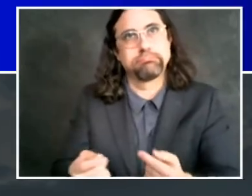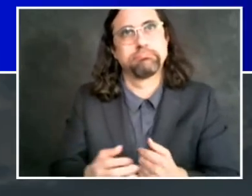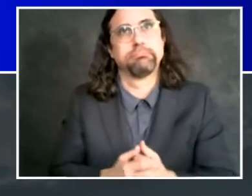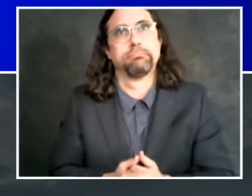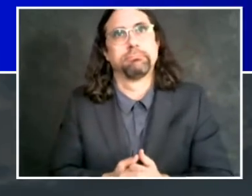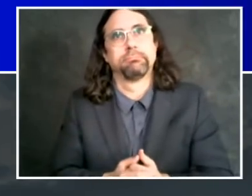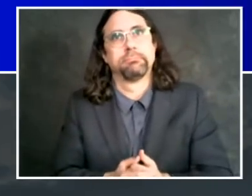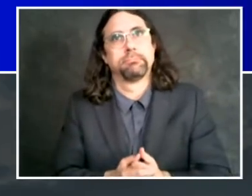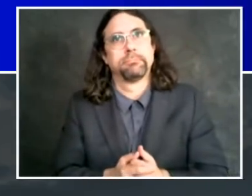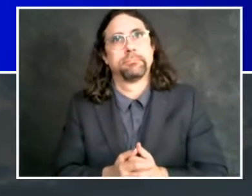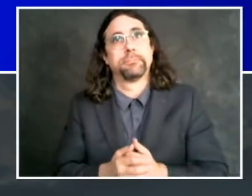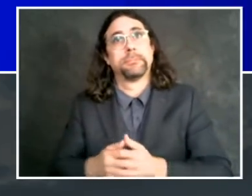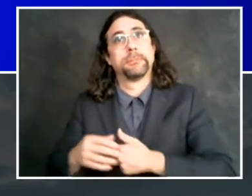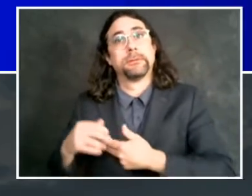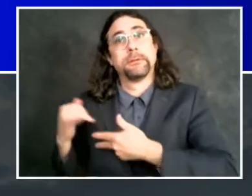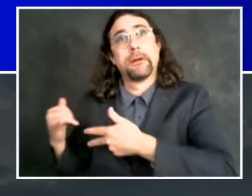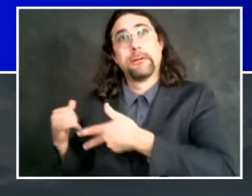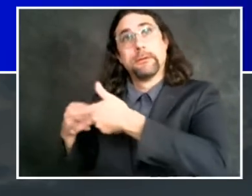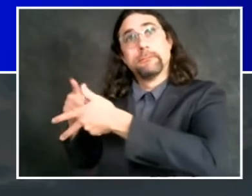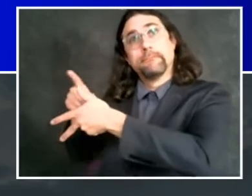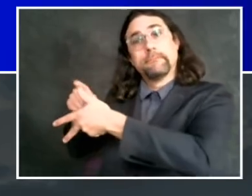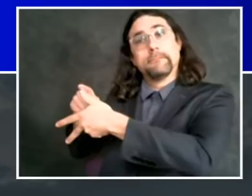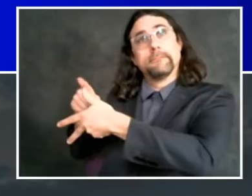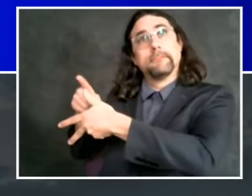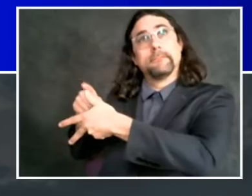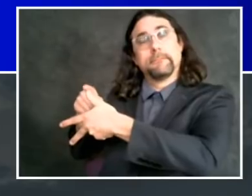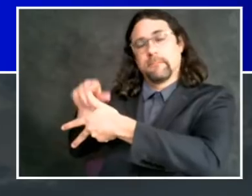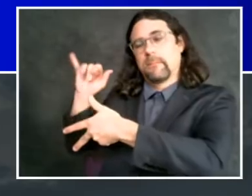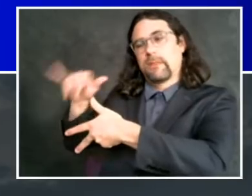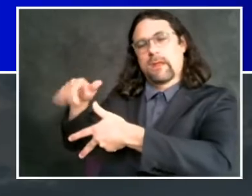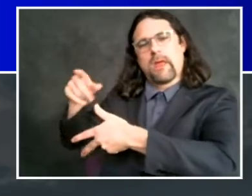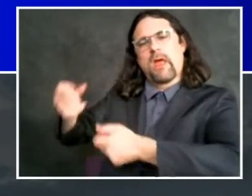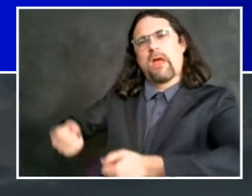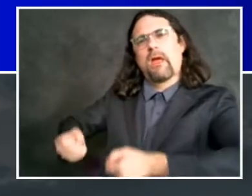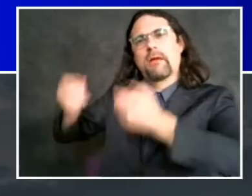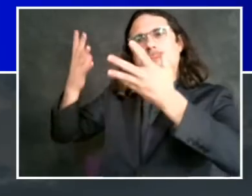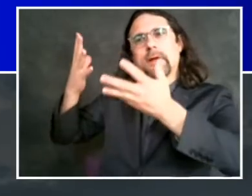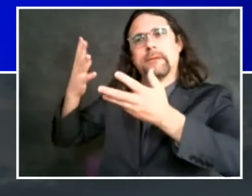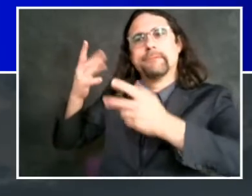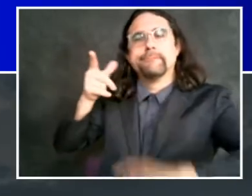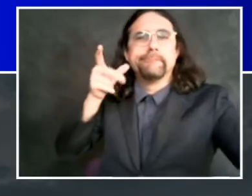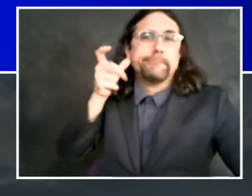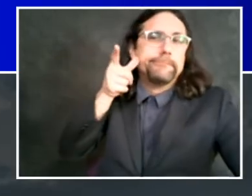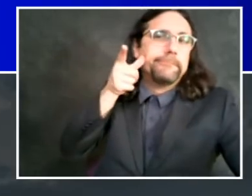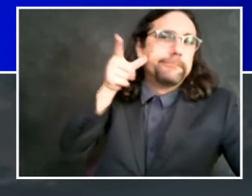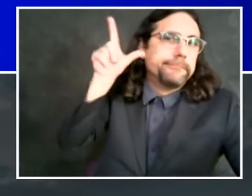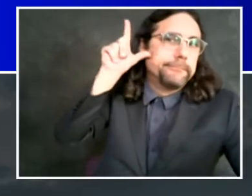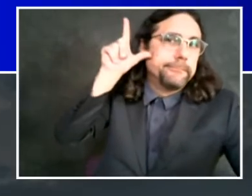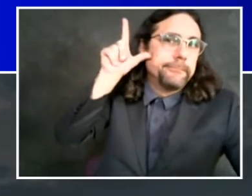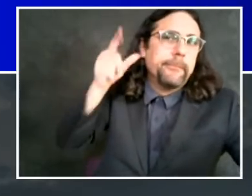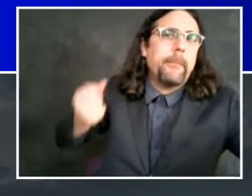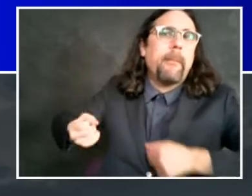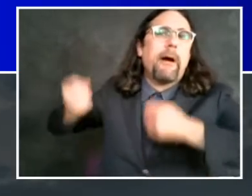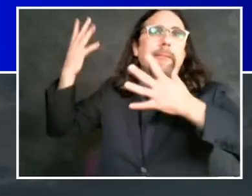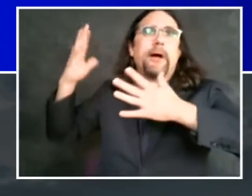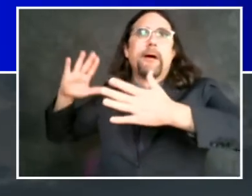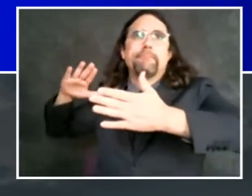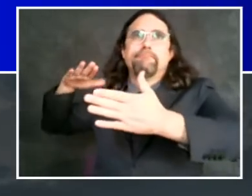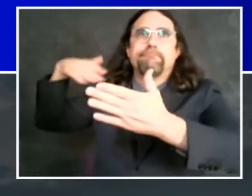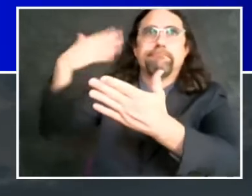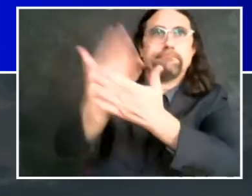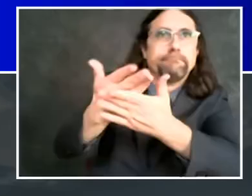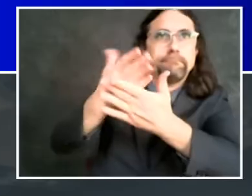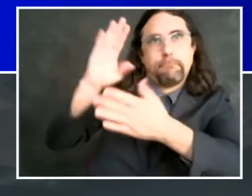hospitals for suspected COVID-19 down 136 to 129. So small amount of progress, but still